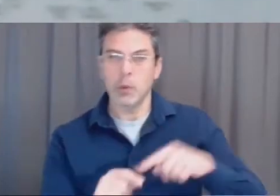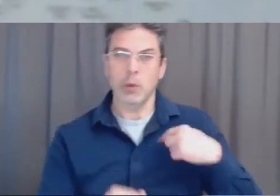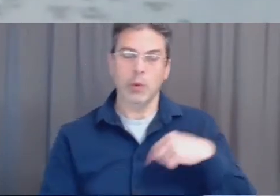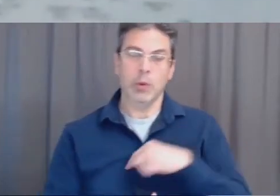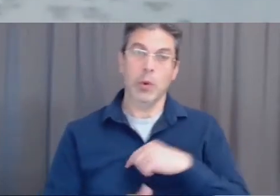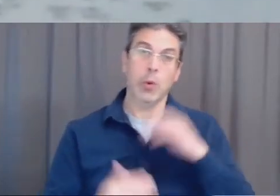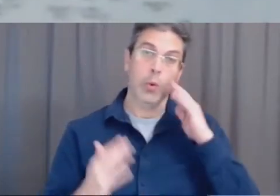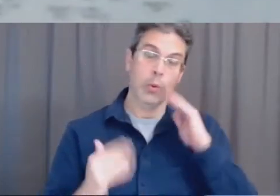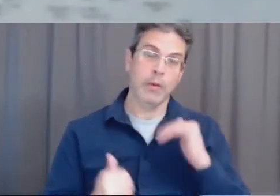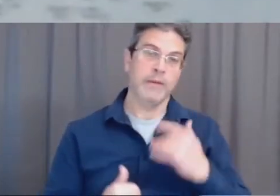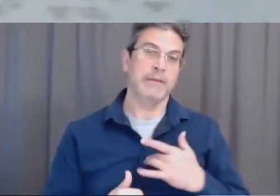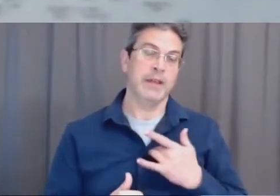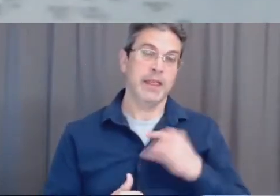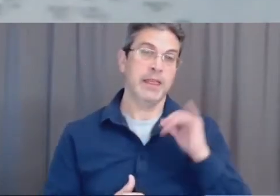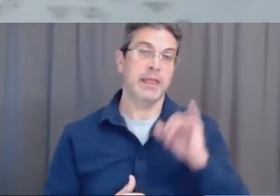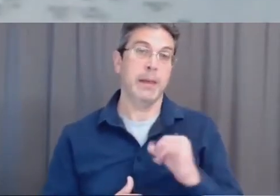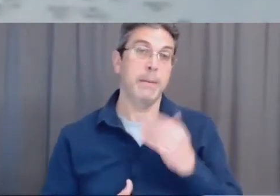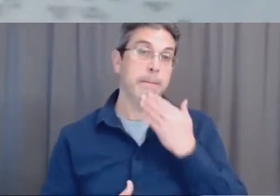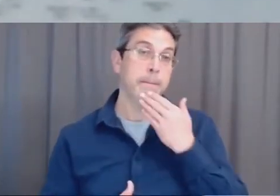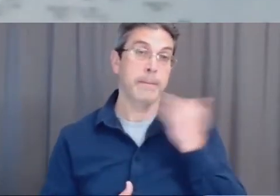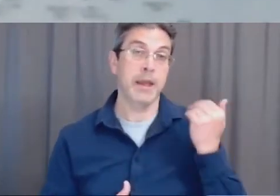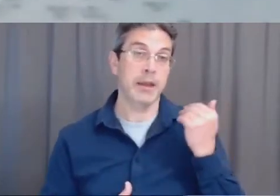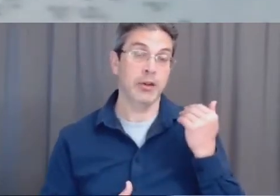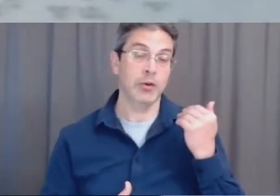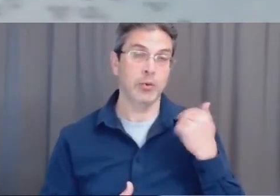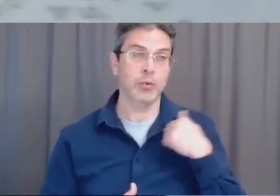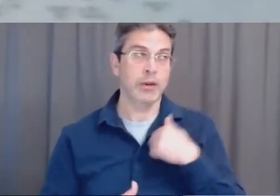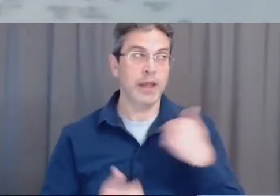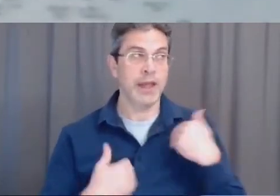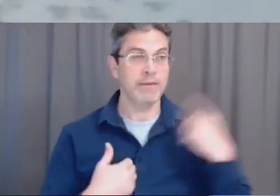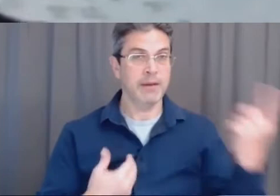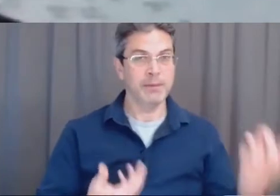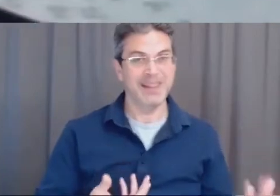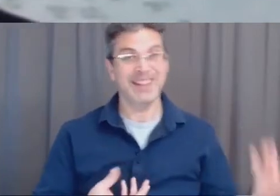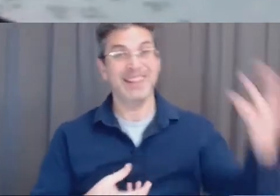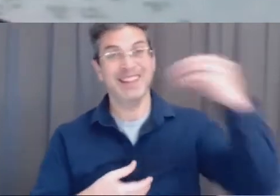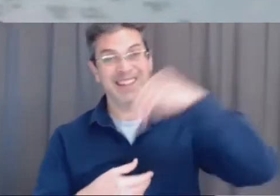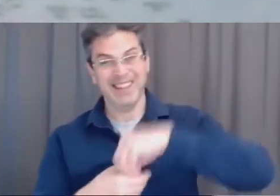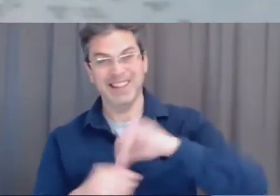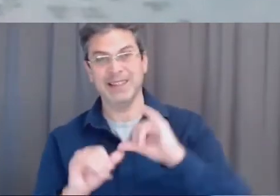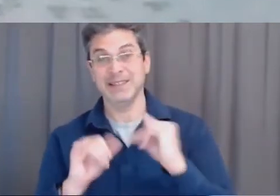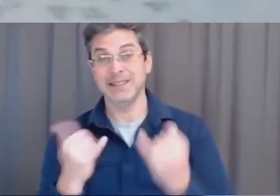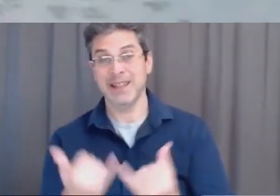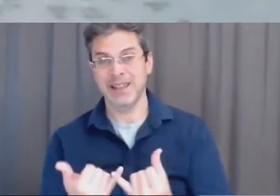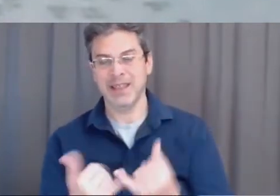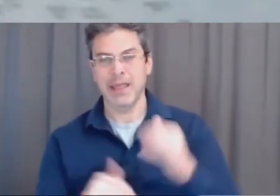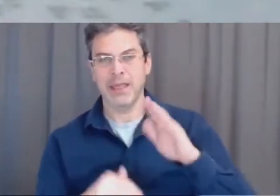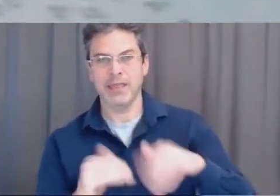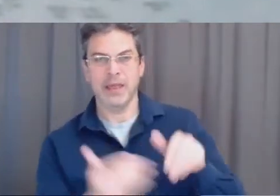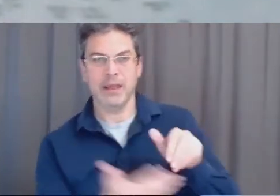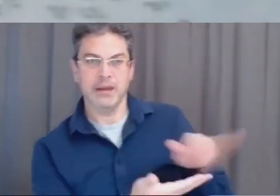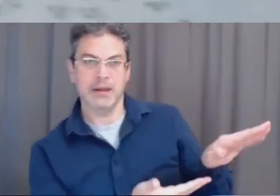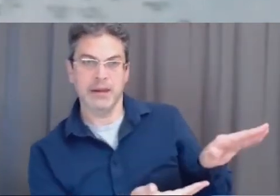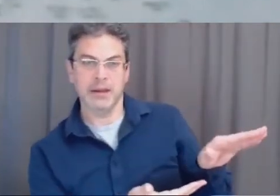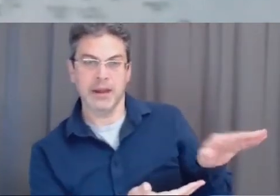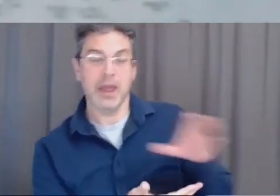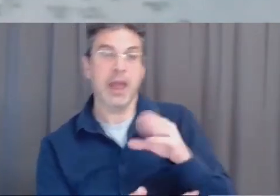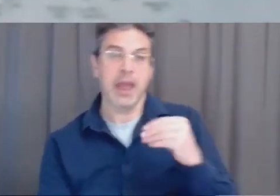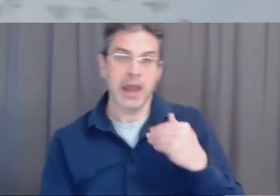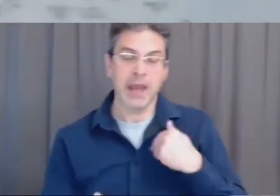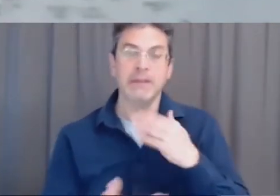better to have them inside the Arms Trade Treaty regime than outside, and that some potential benefits can come out of this.